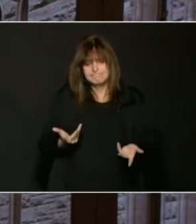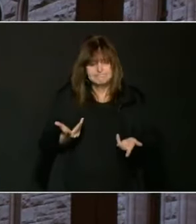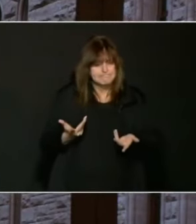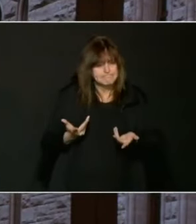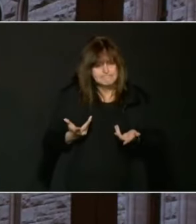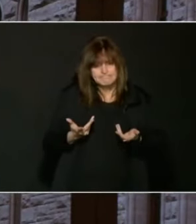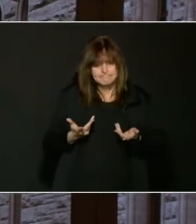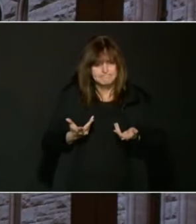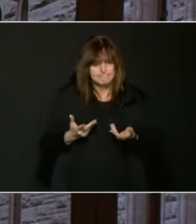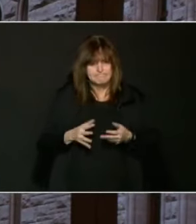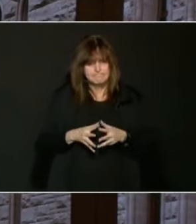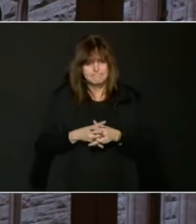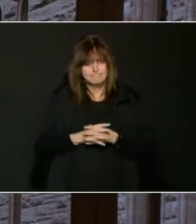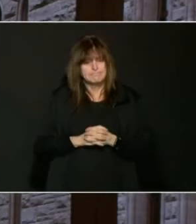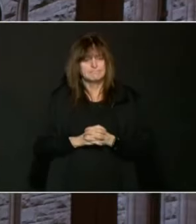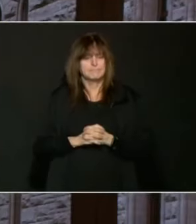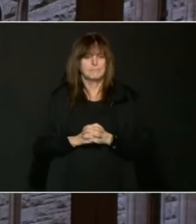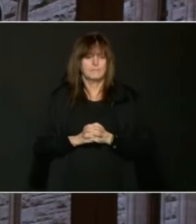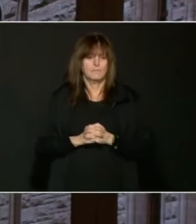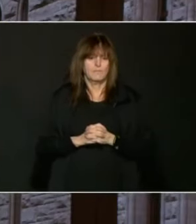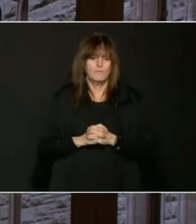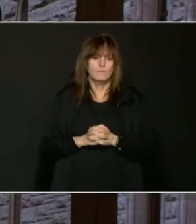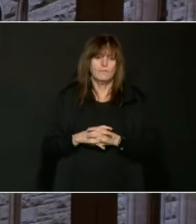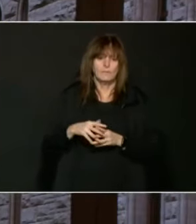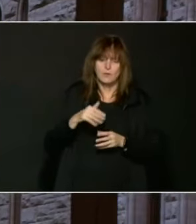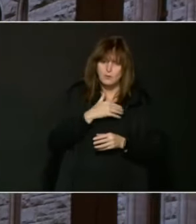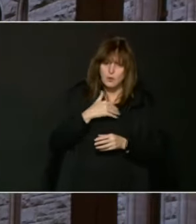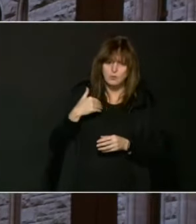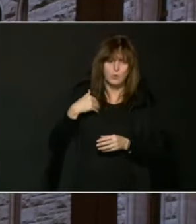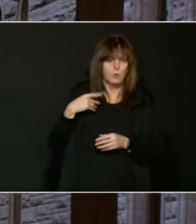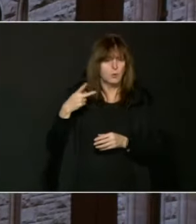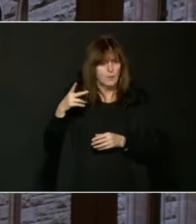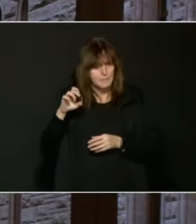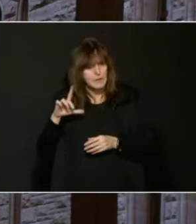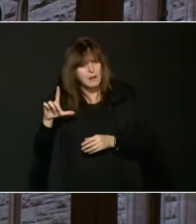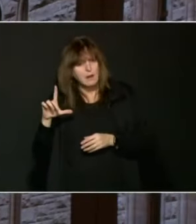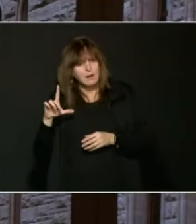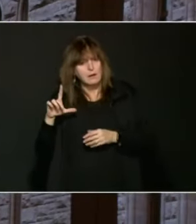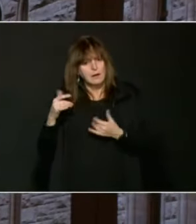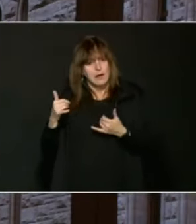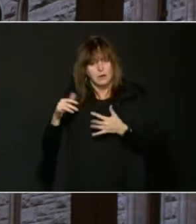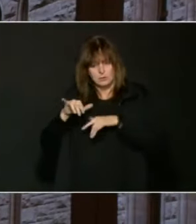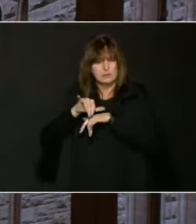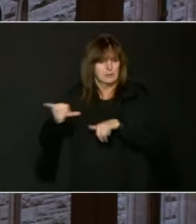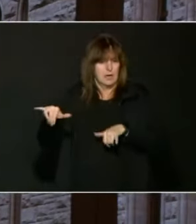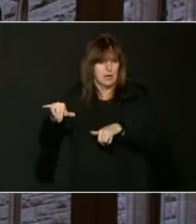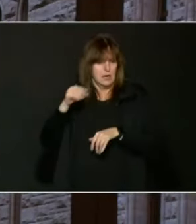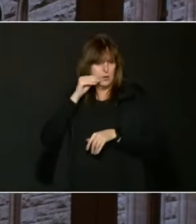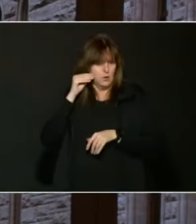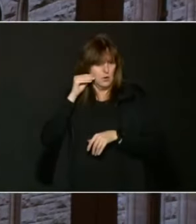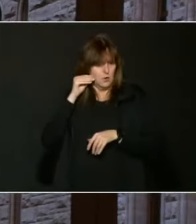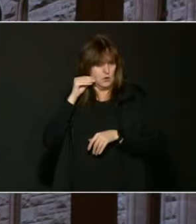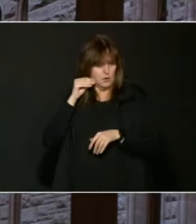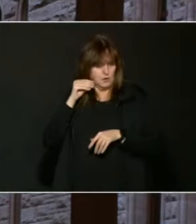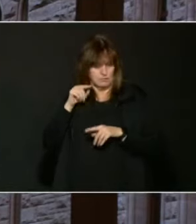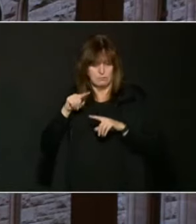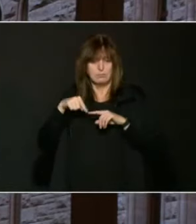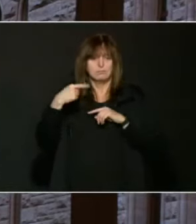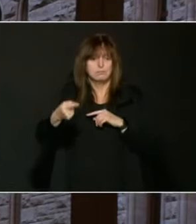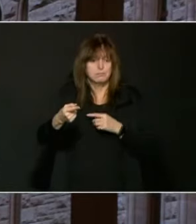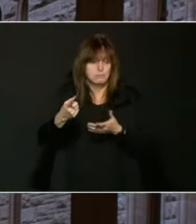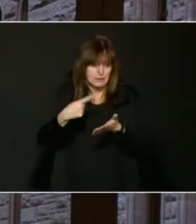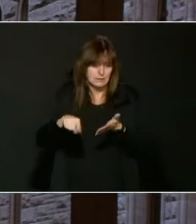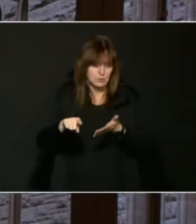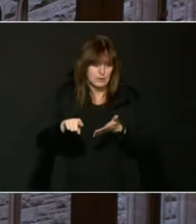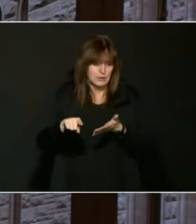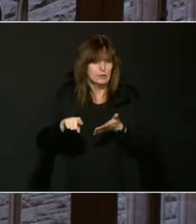understand. And then, of course, Toronto and Peel are in the extended stay at home until next week, till the week of the